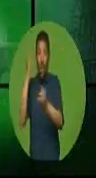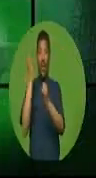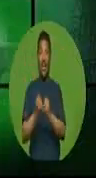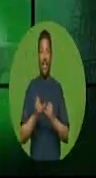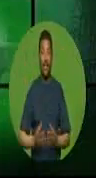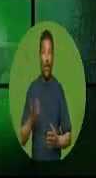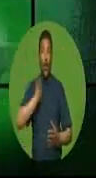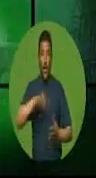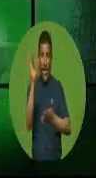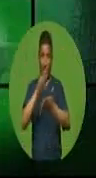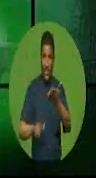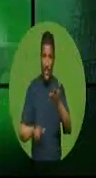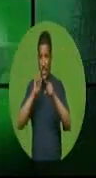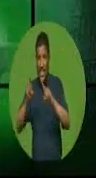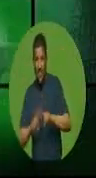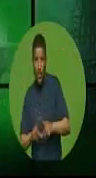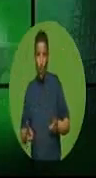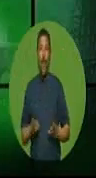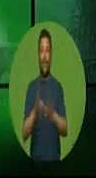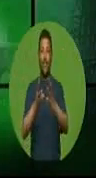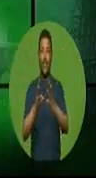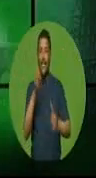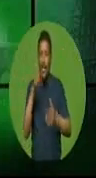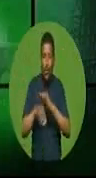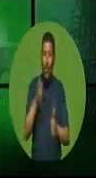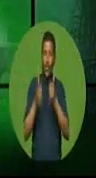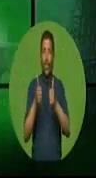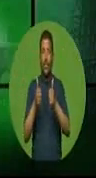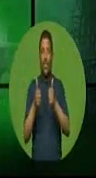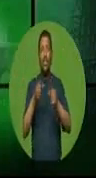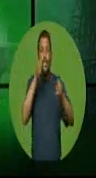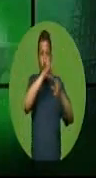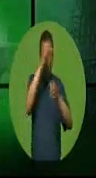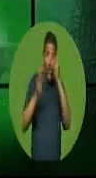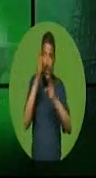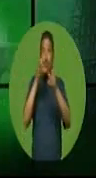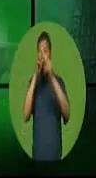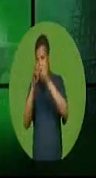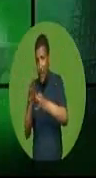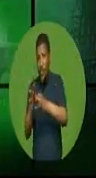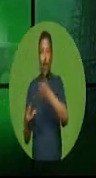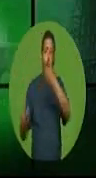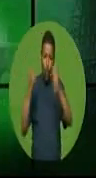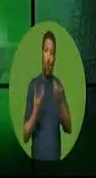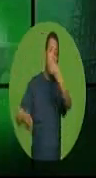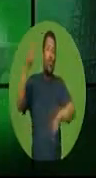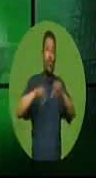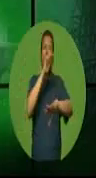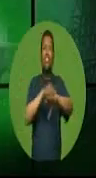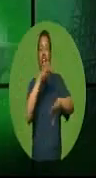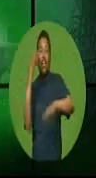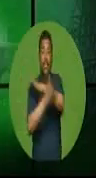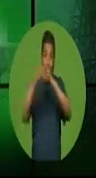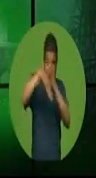Finally, we listed the different ways in which the tourism sector could contribute to the national and